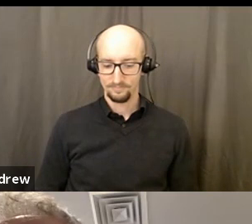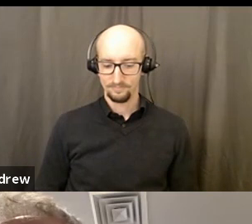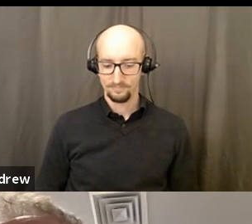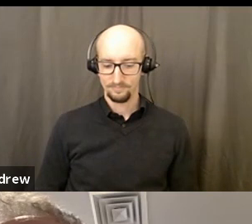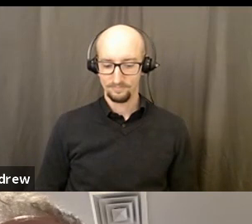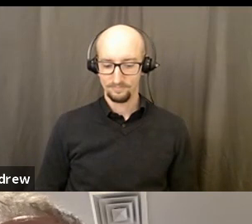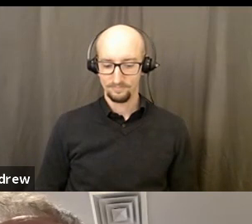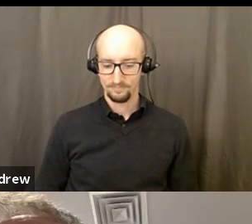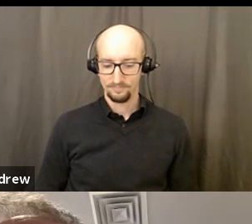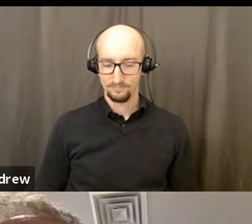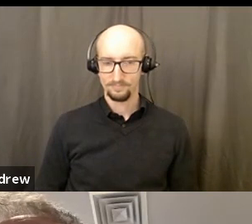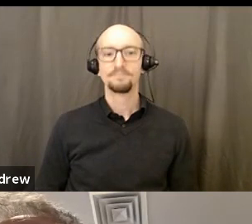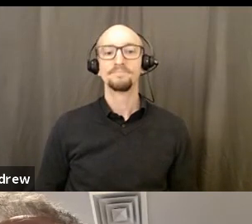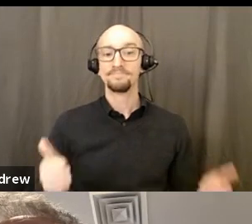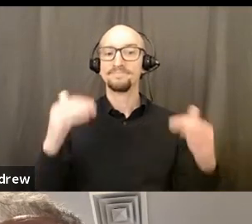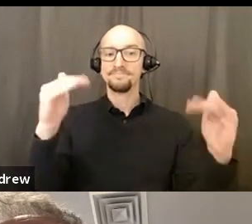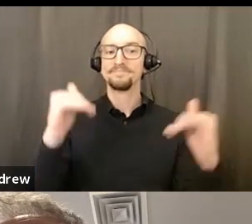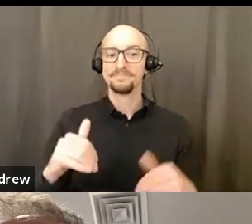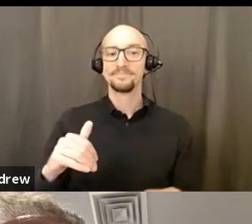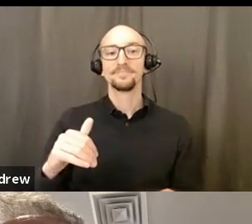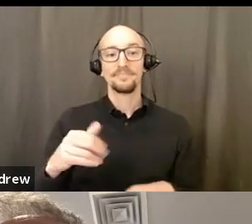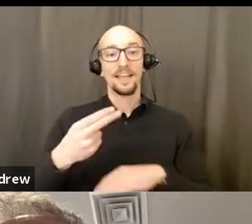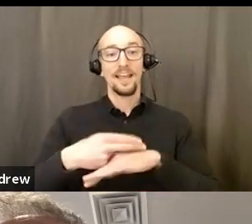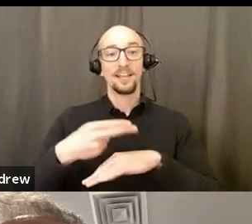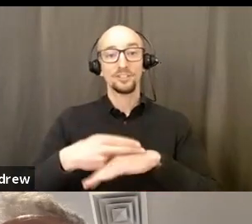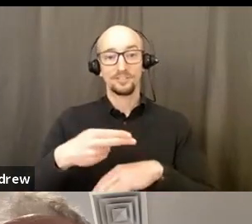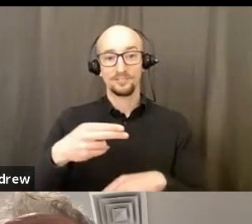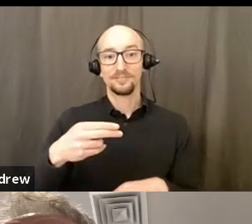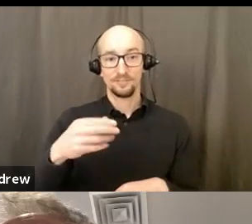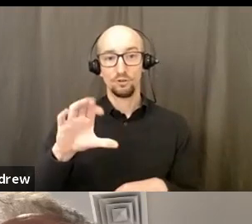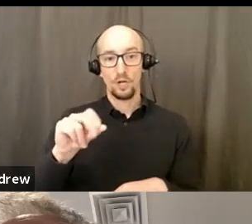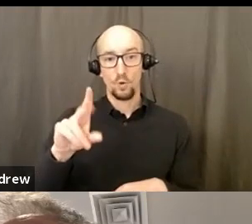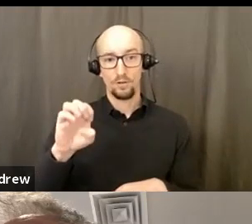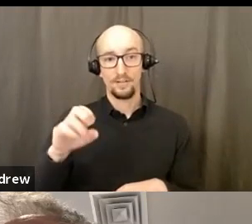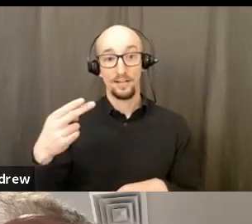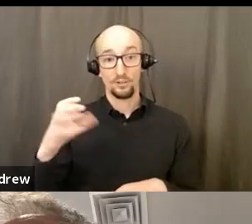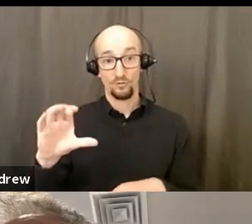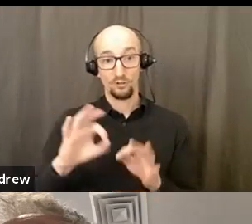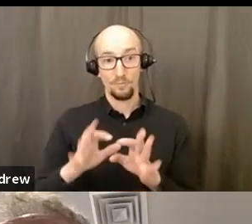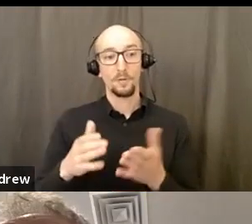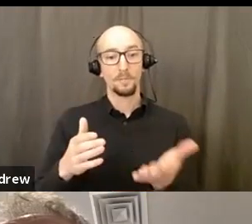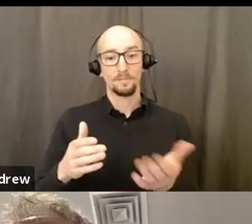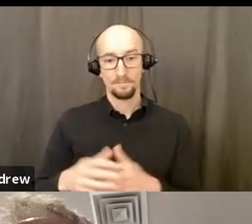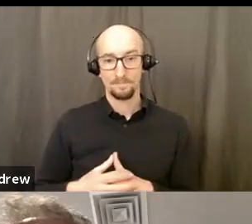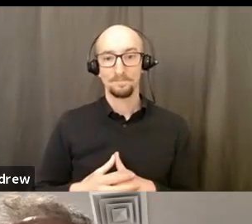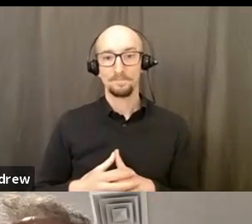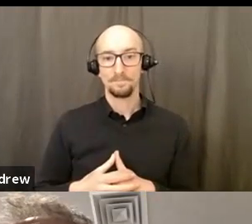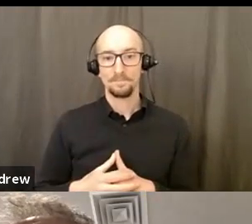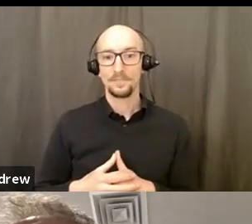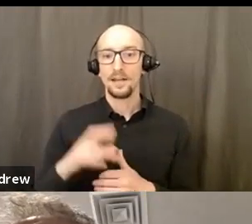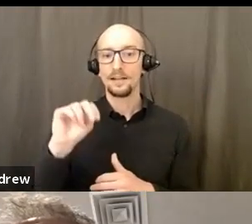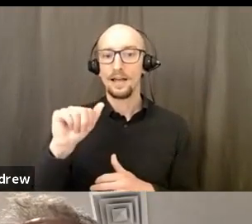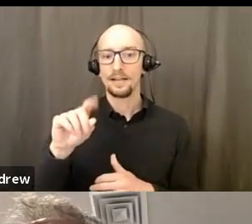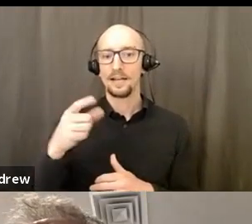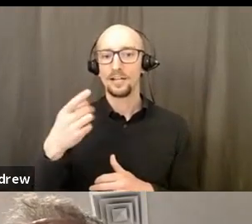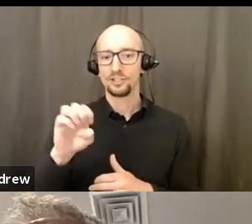Pass. Thank you, sir. Our Haitian Creole interpreter is Nadia Souli. Hello everyone, bonsoir tout le monde.